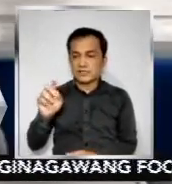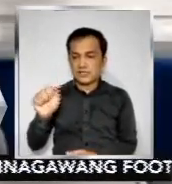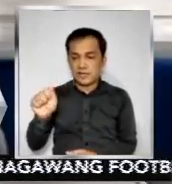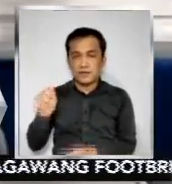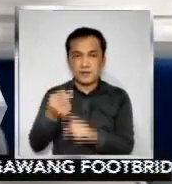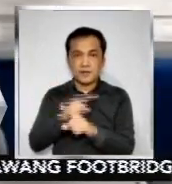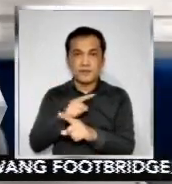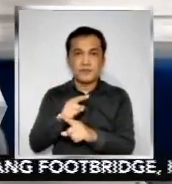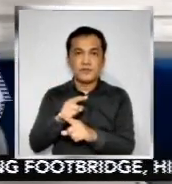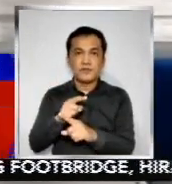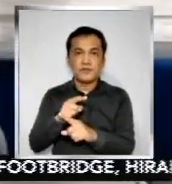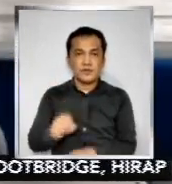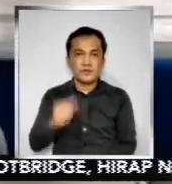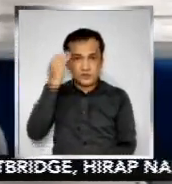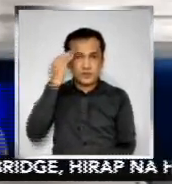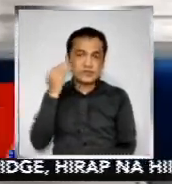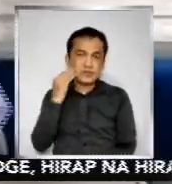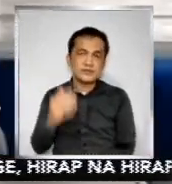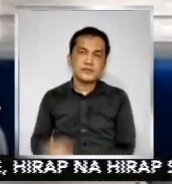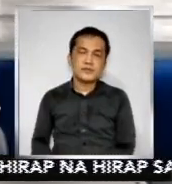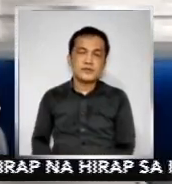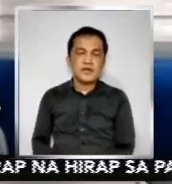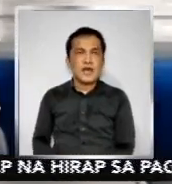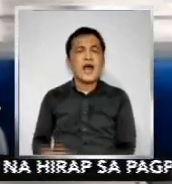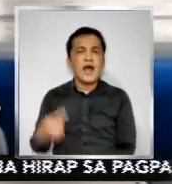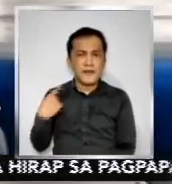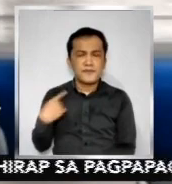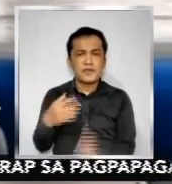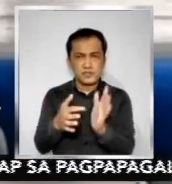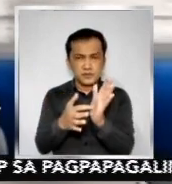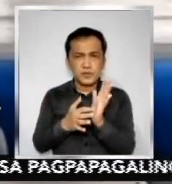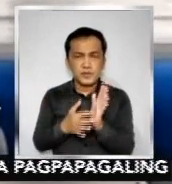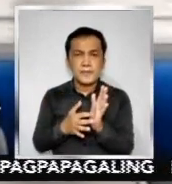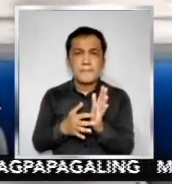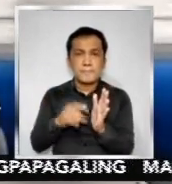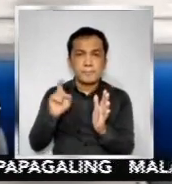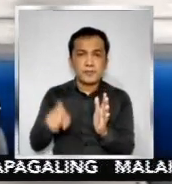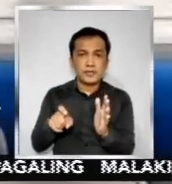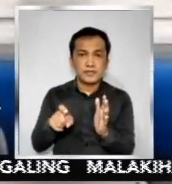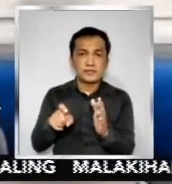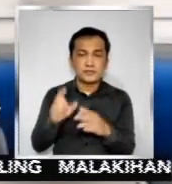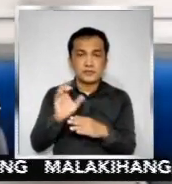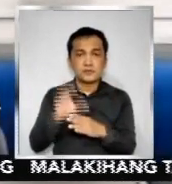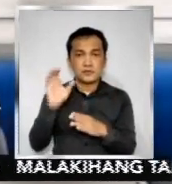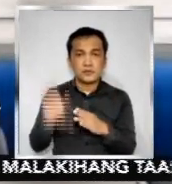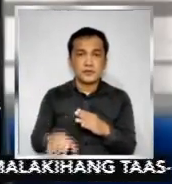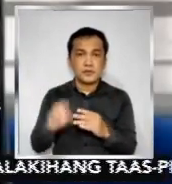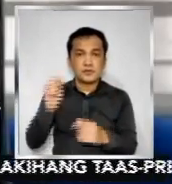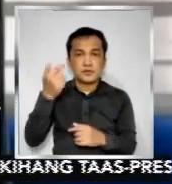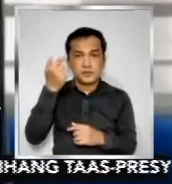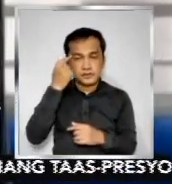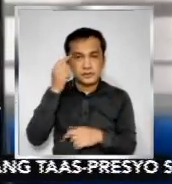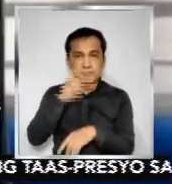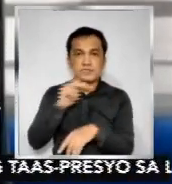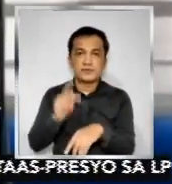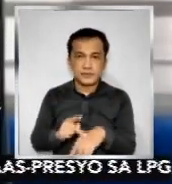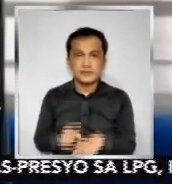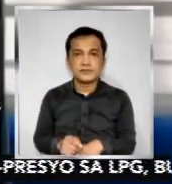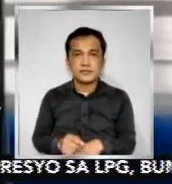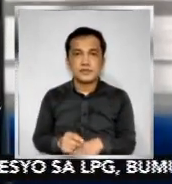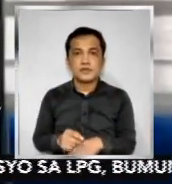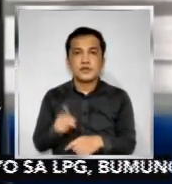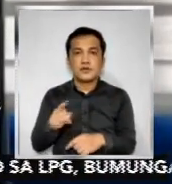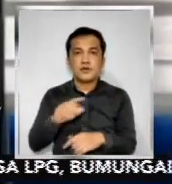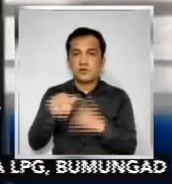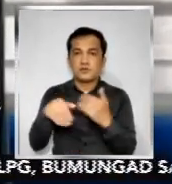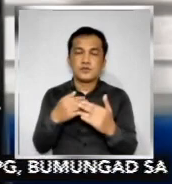There are still certain requirements that need to be fulfilled by the government of Philippines. When all of those